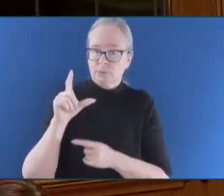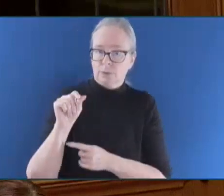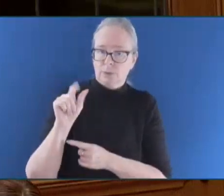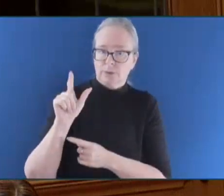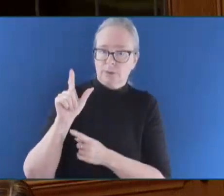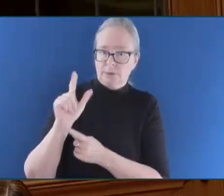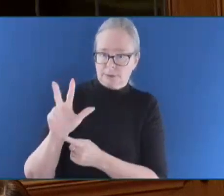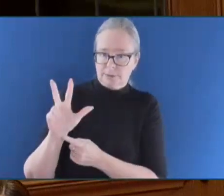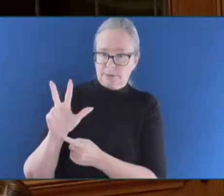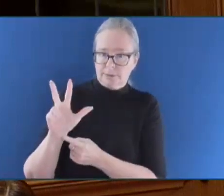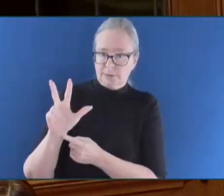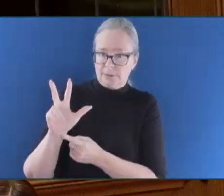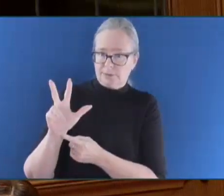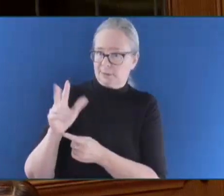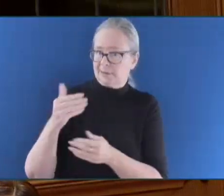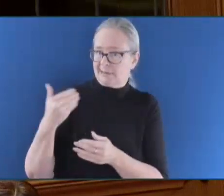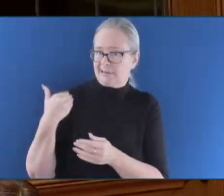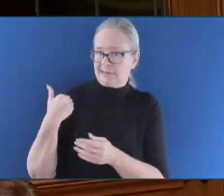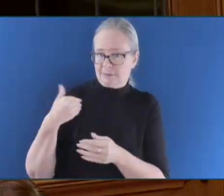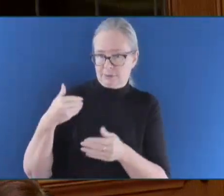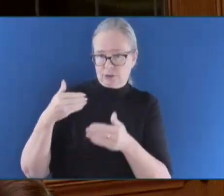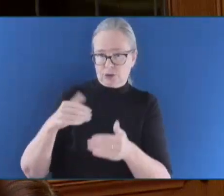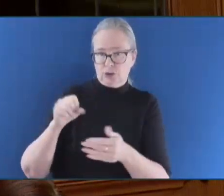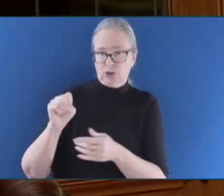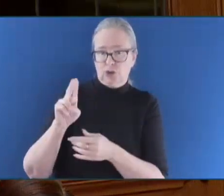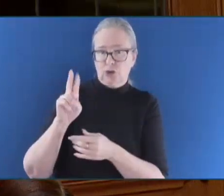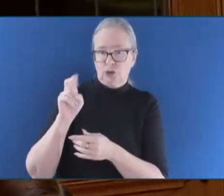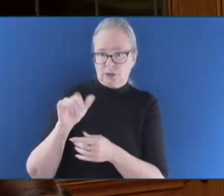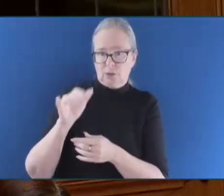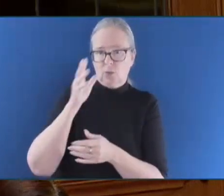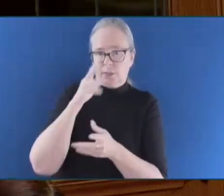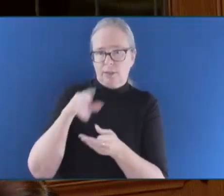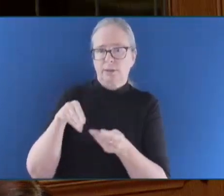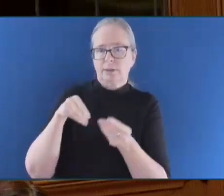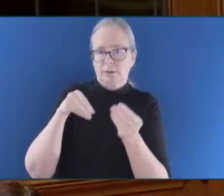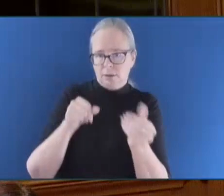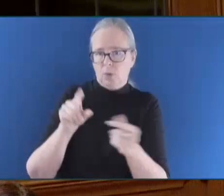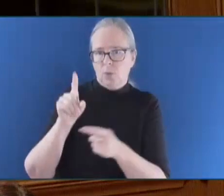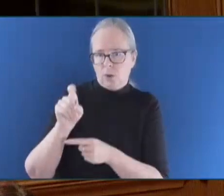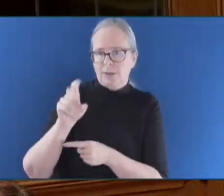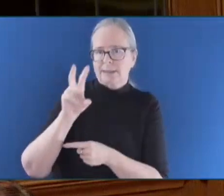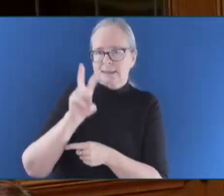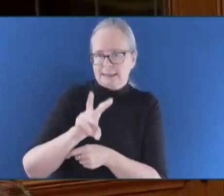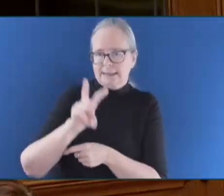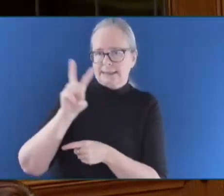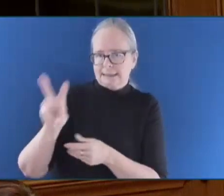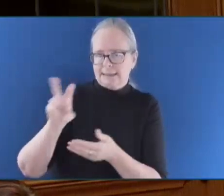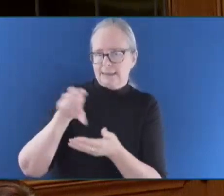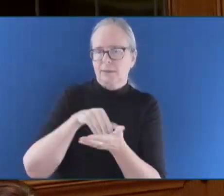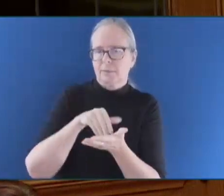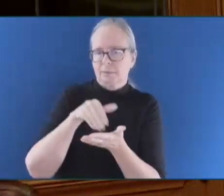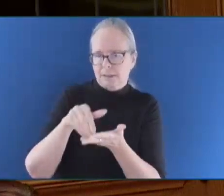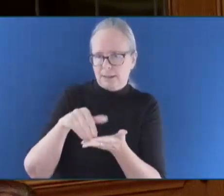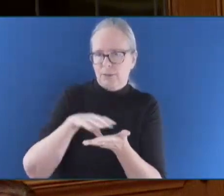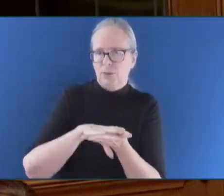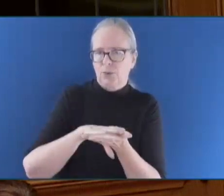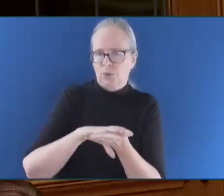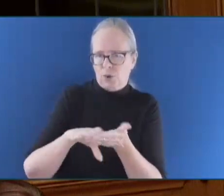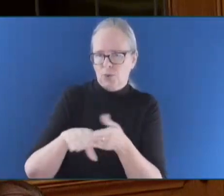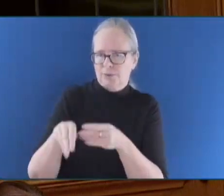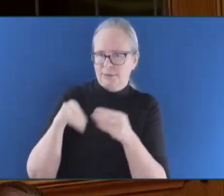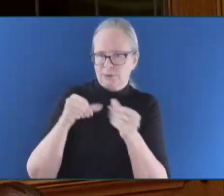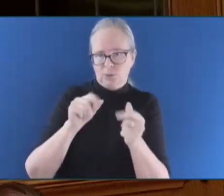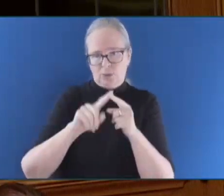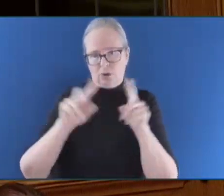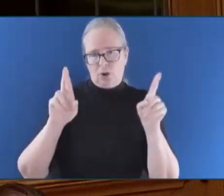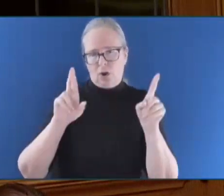approximately $166 million with the RCMP to serve 630 citizens. That works